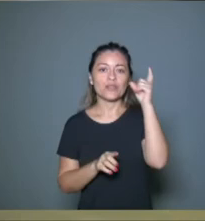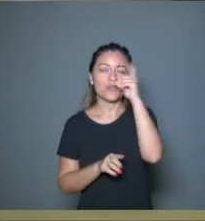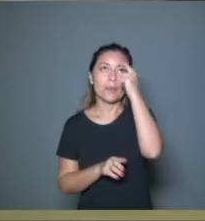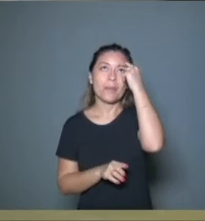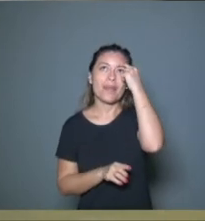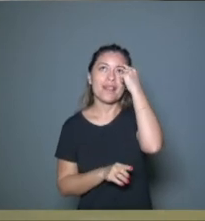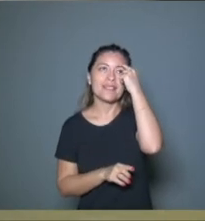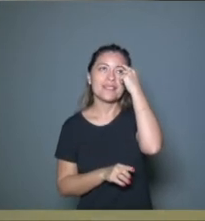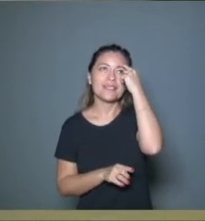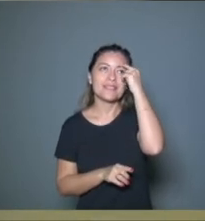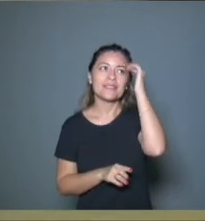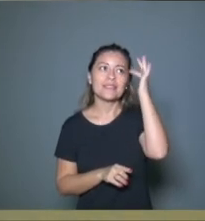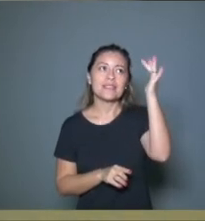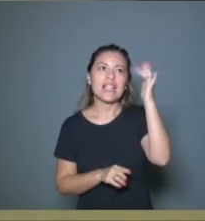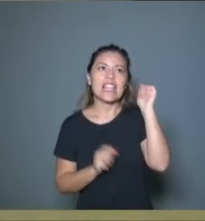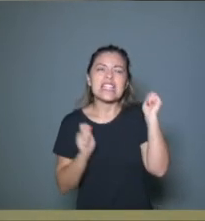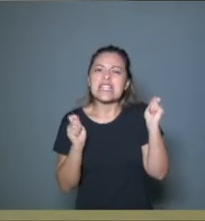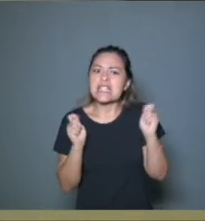topic.